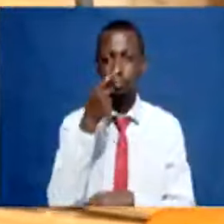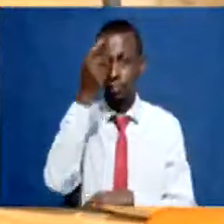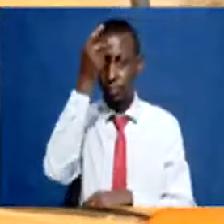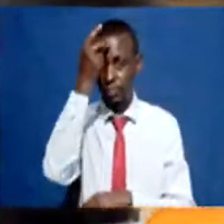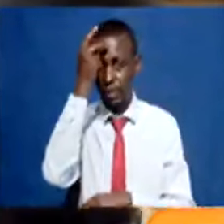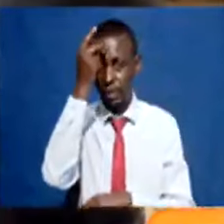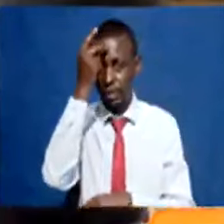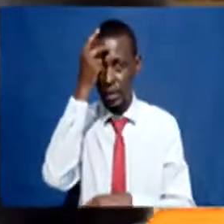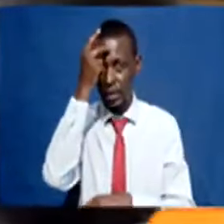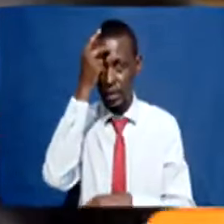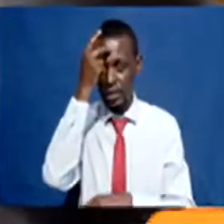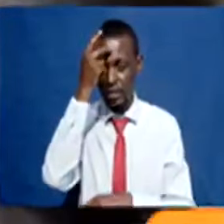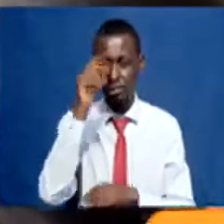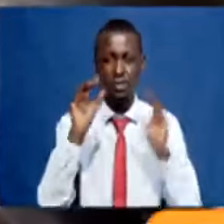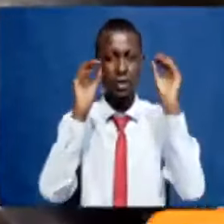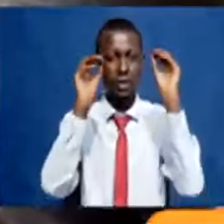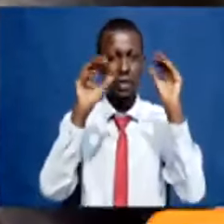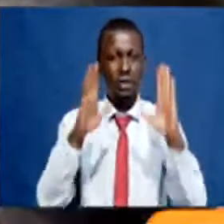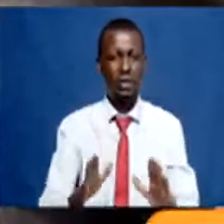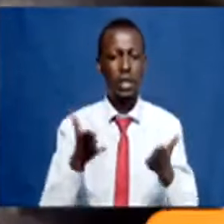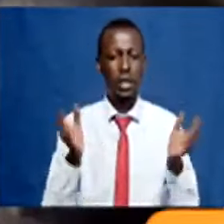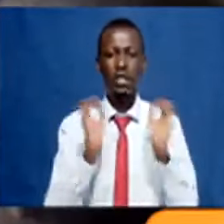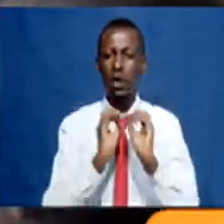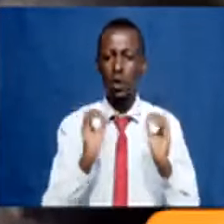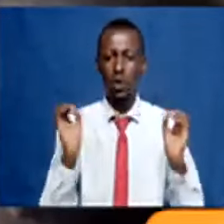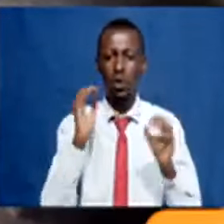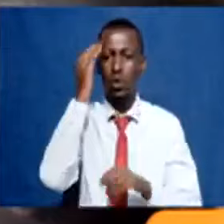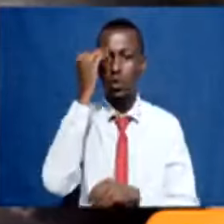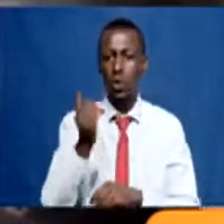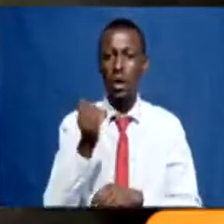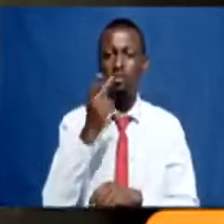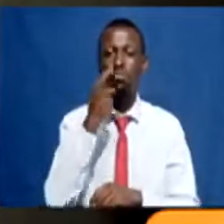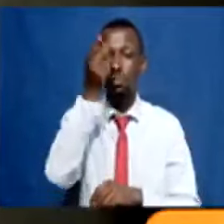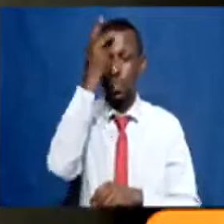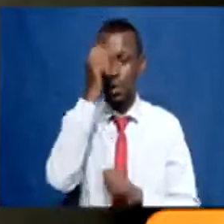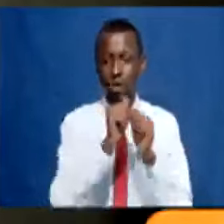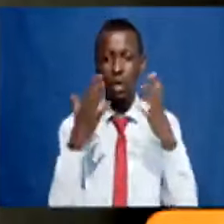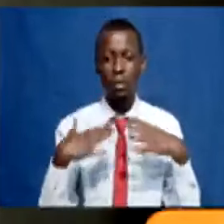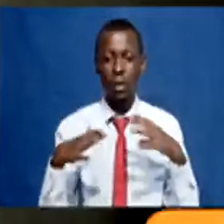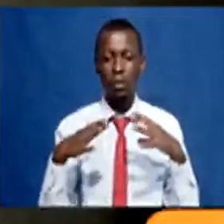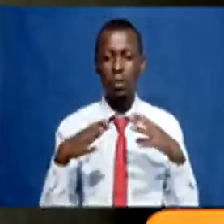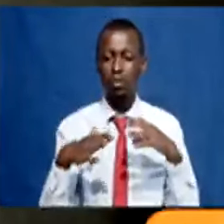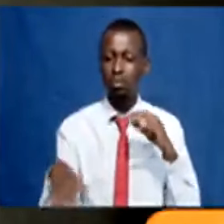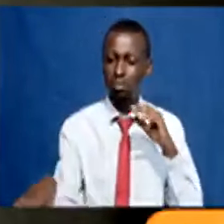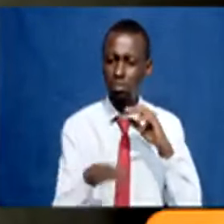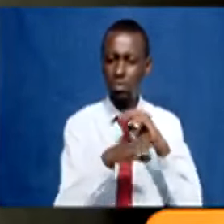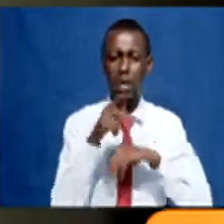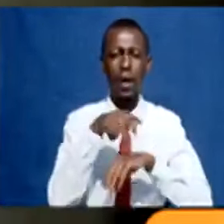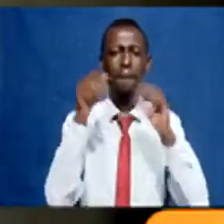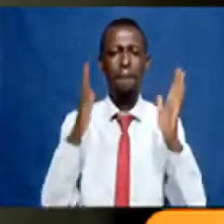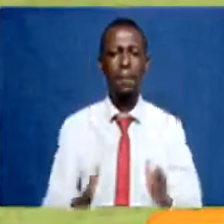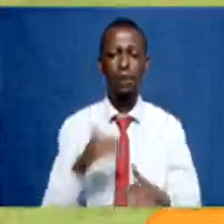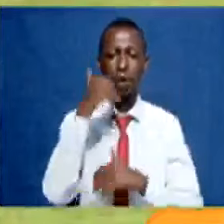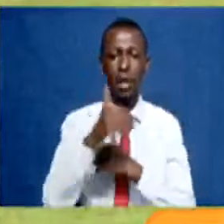there's no reprieve in sight. Trouble began when the parents and the community forcefully ejected the school head after the release